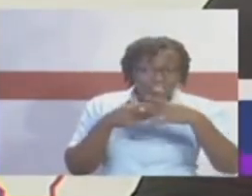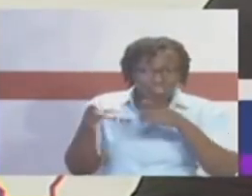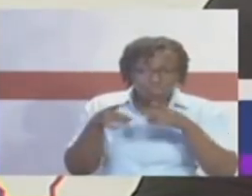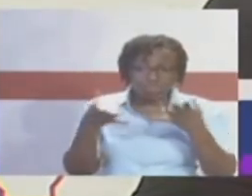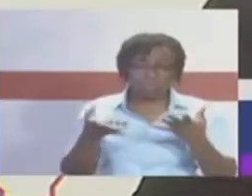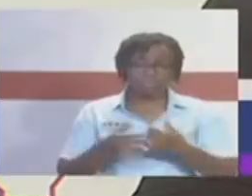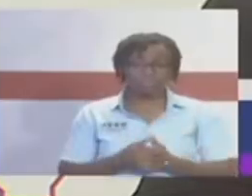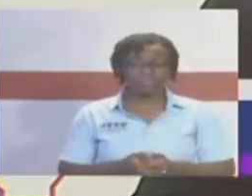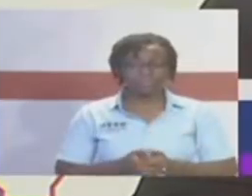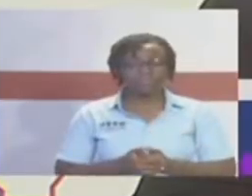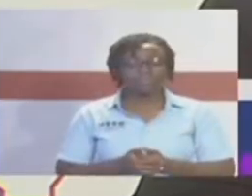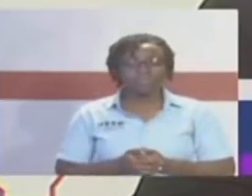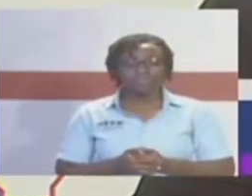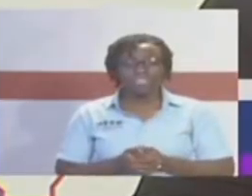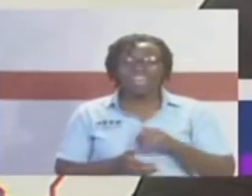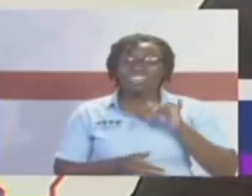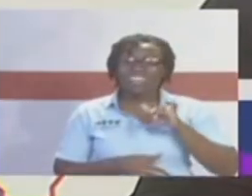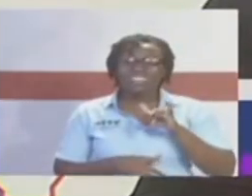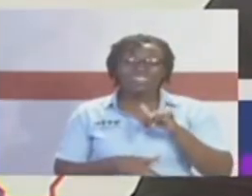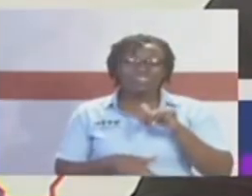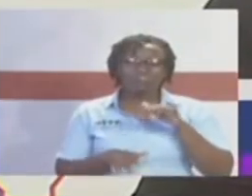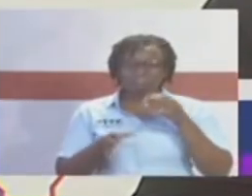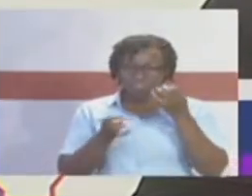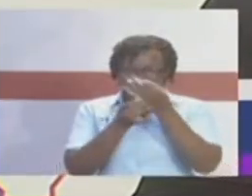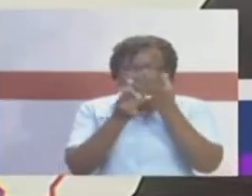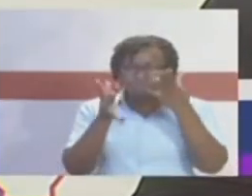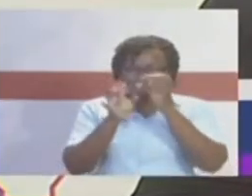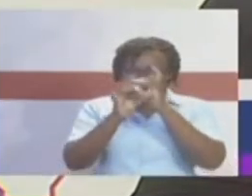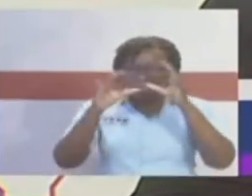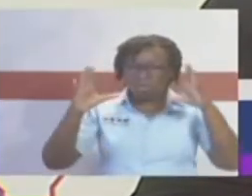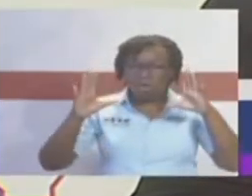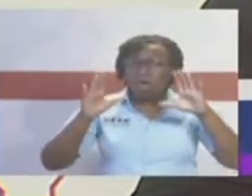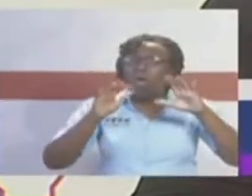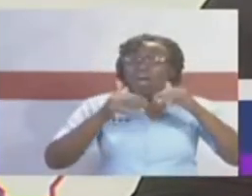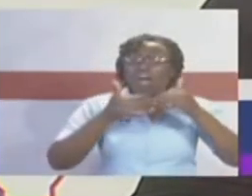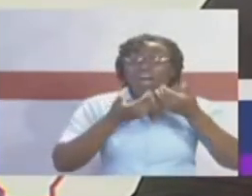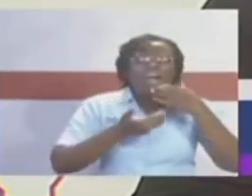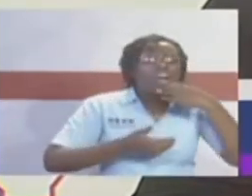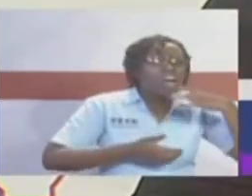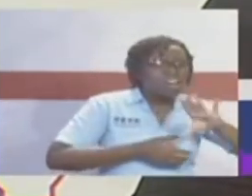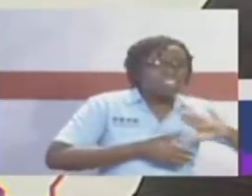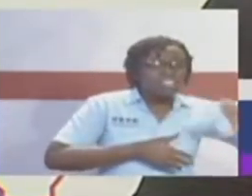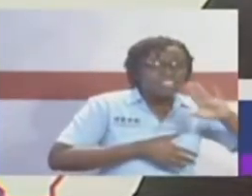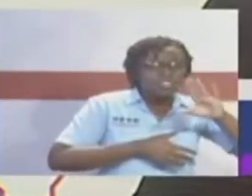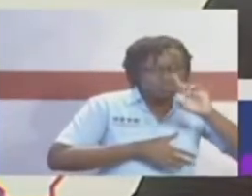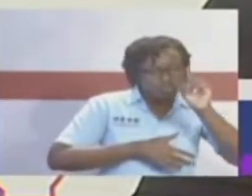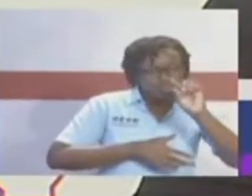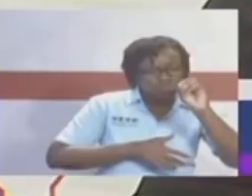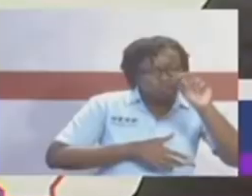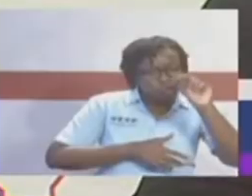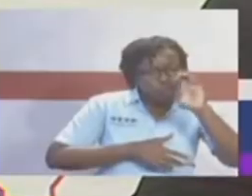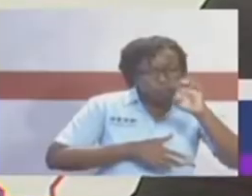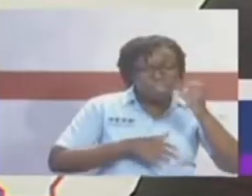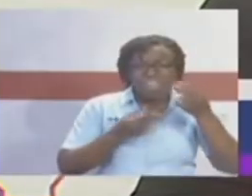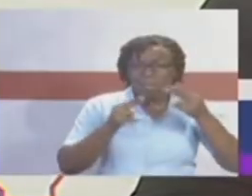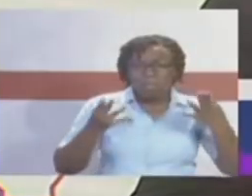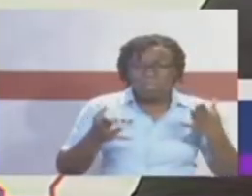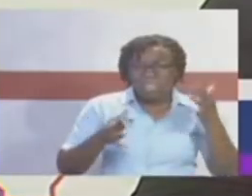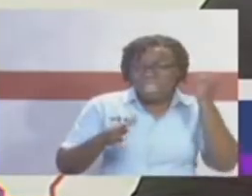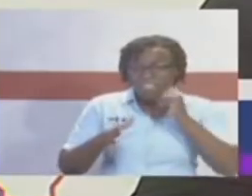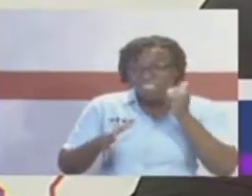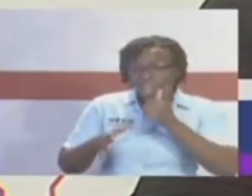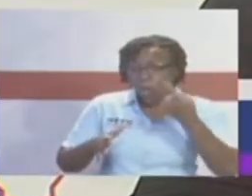just another side of the hot zone, the emotional side, and the daily experience that we face